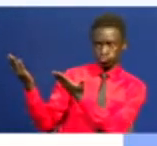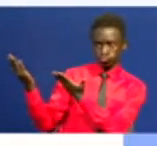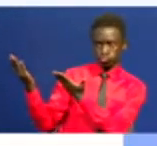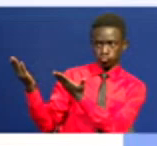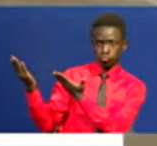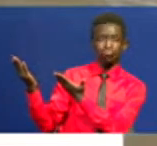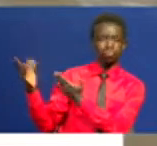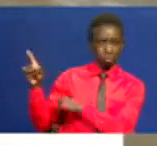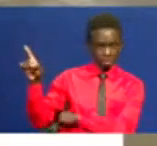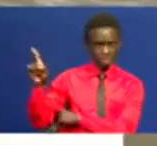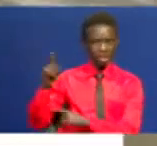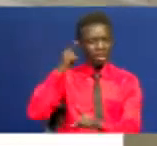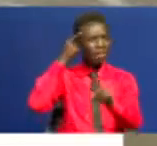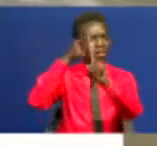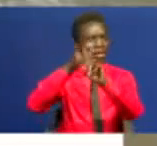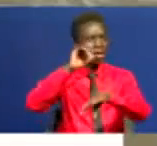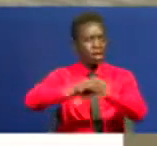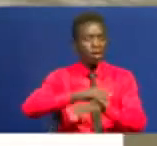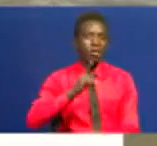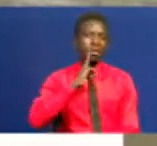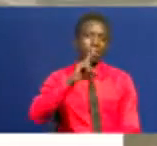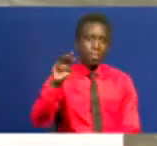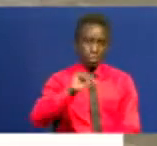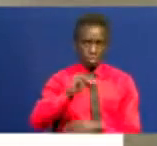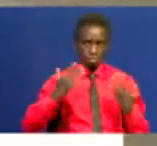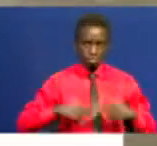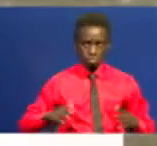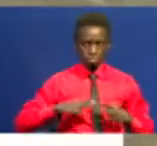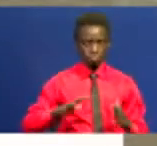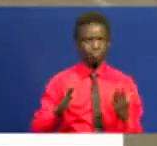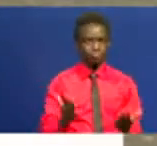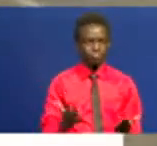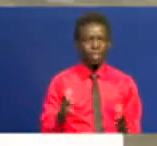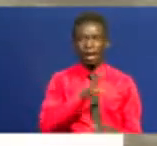more than 1 million people by harnessing mini and